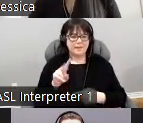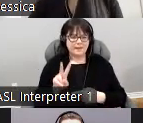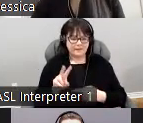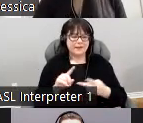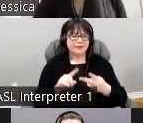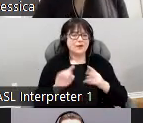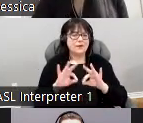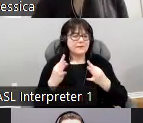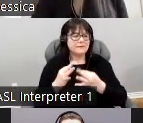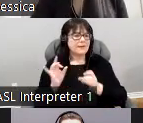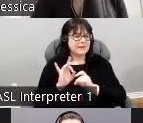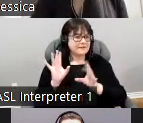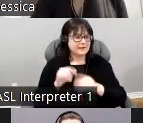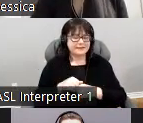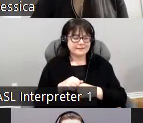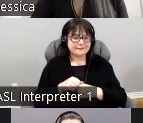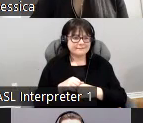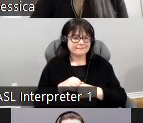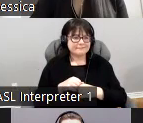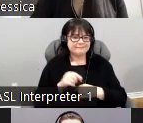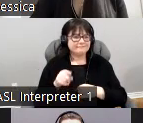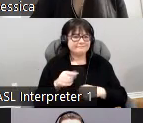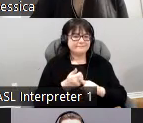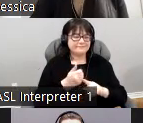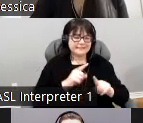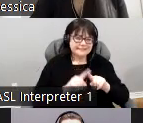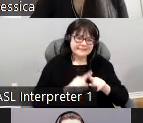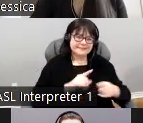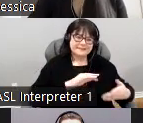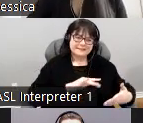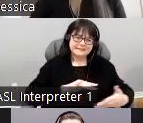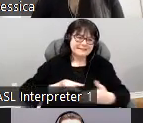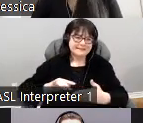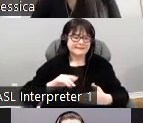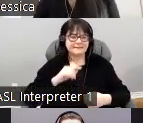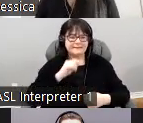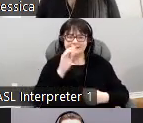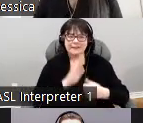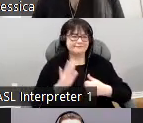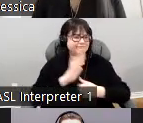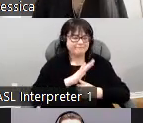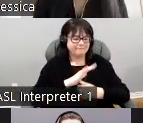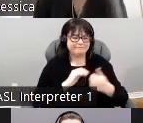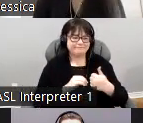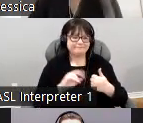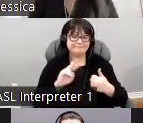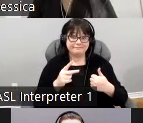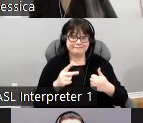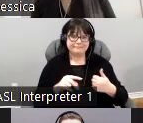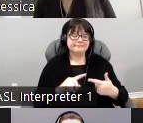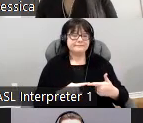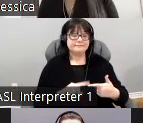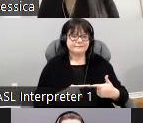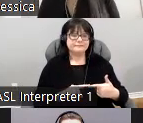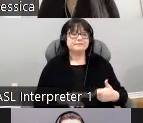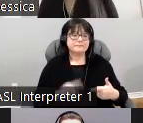less frequently the primary focus of the studies. Our second theme, then there's a need for screening